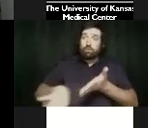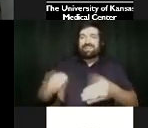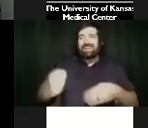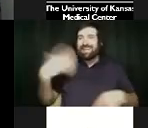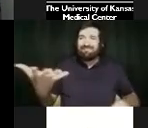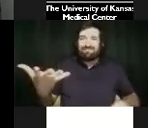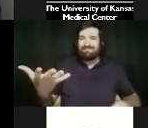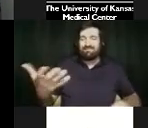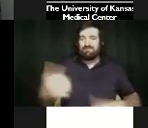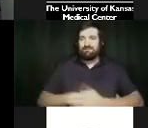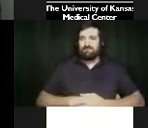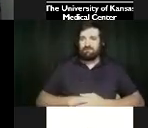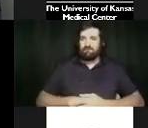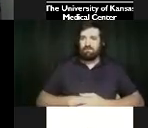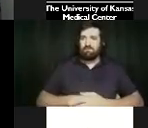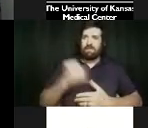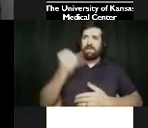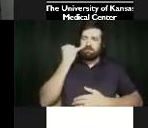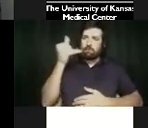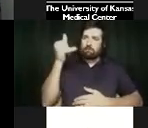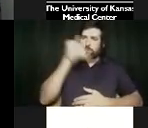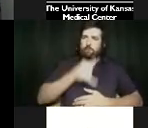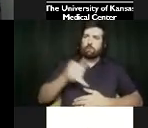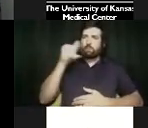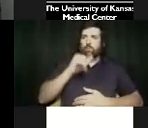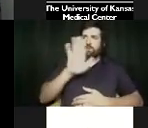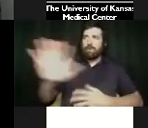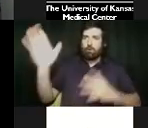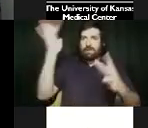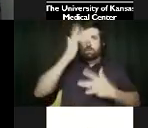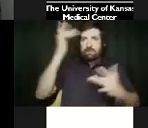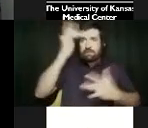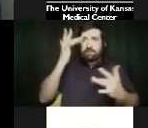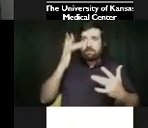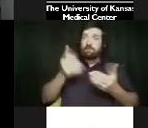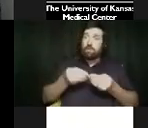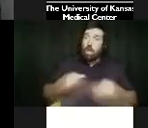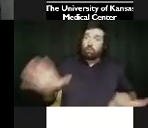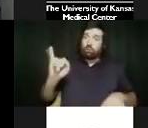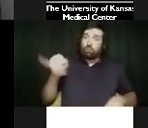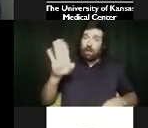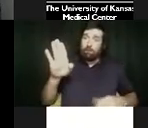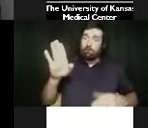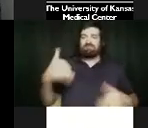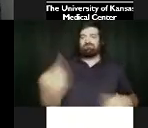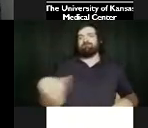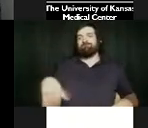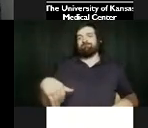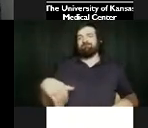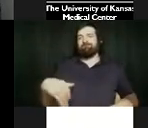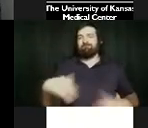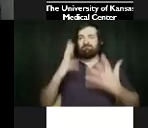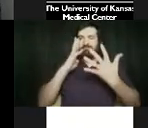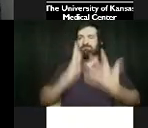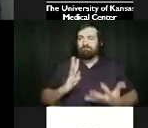be a travesty if because of their physical illness, they lost their job. We do what we can to support people's